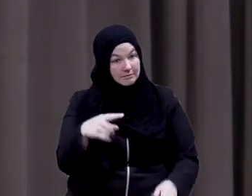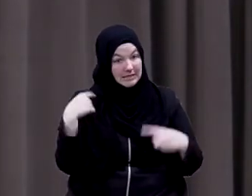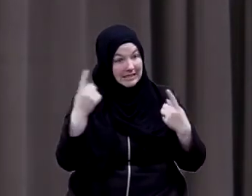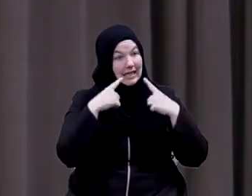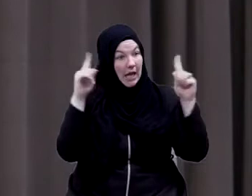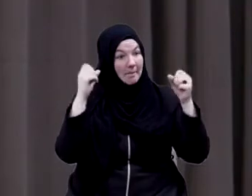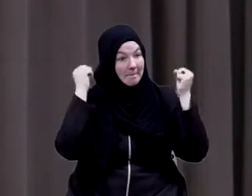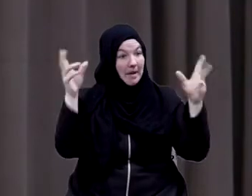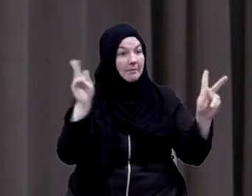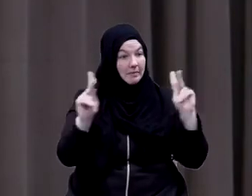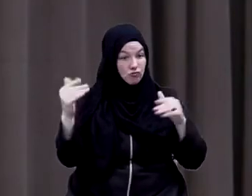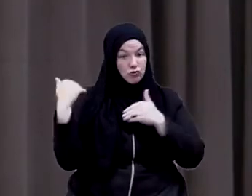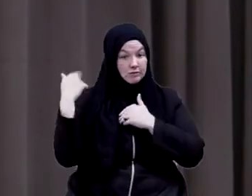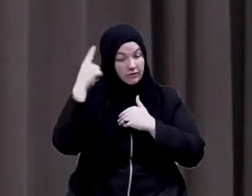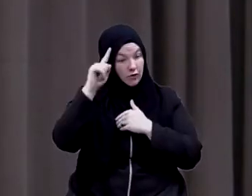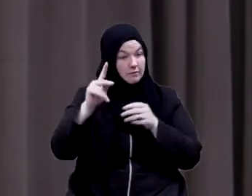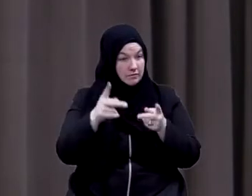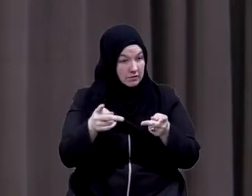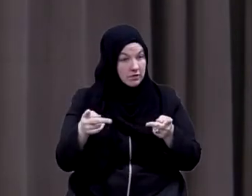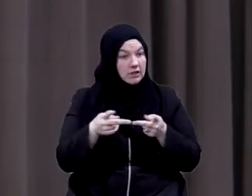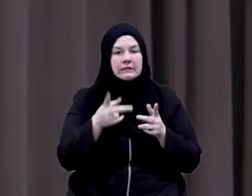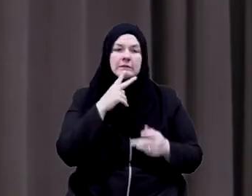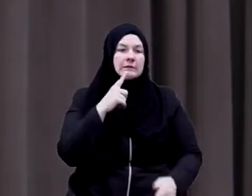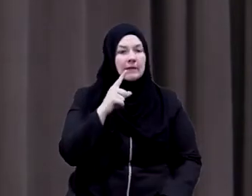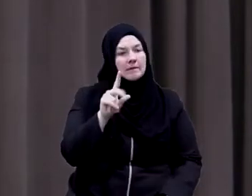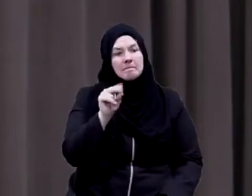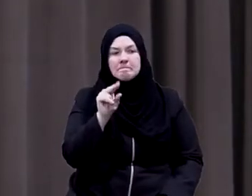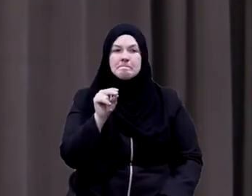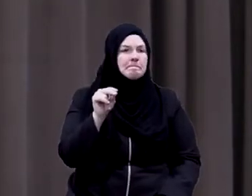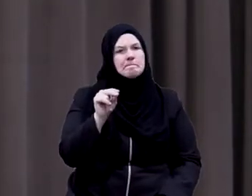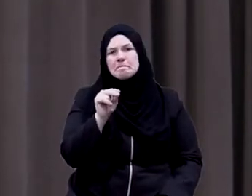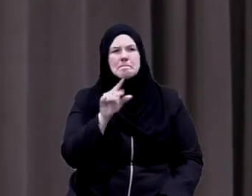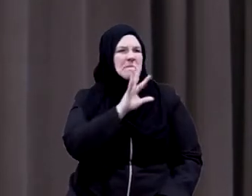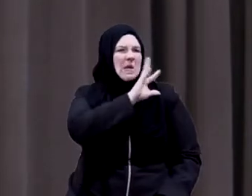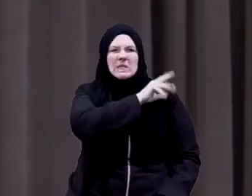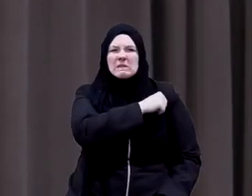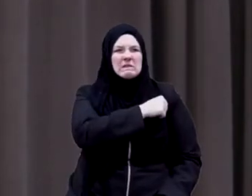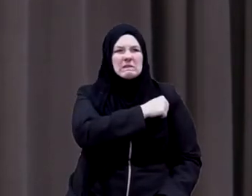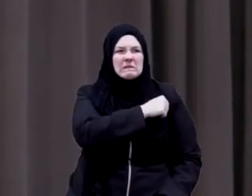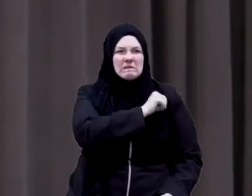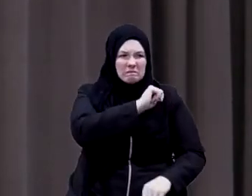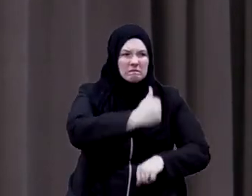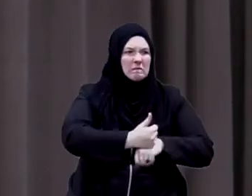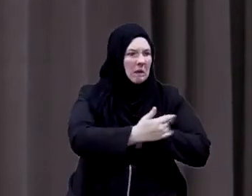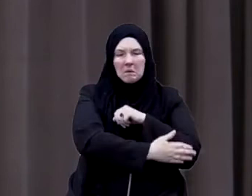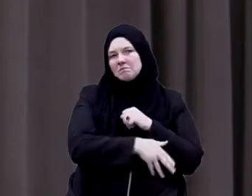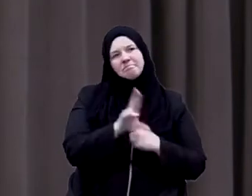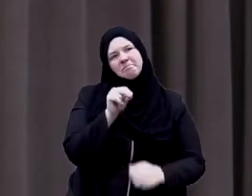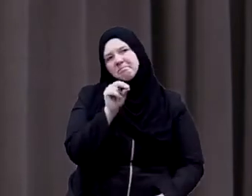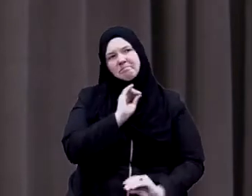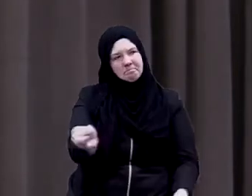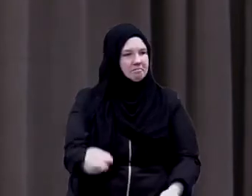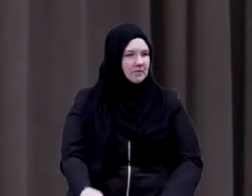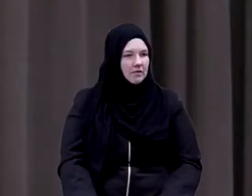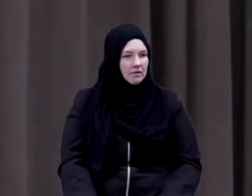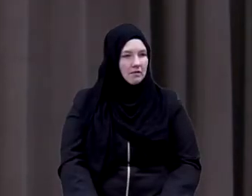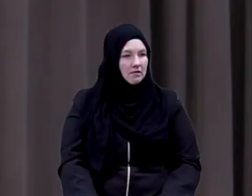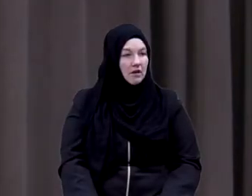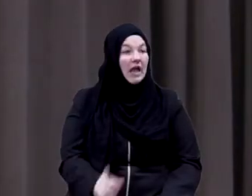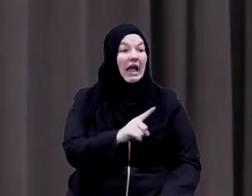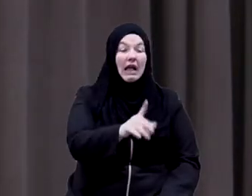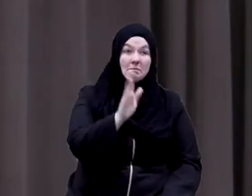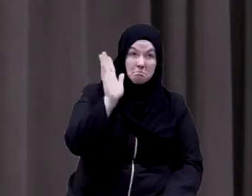declared by many people, responsible positions, saying there is no such a thing as a Palestinian state, and there was never